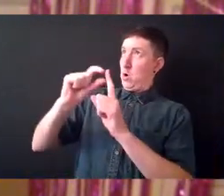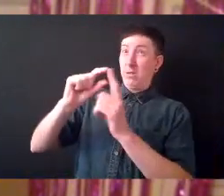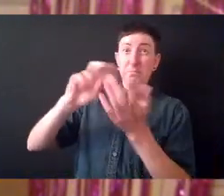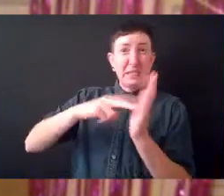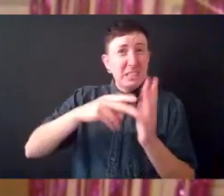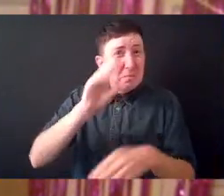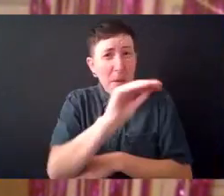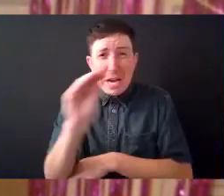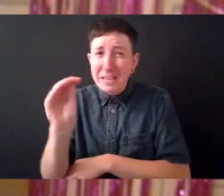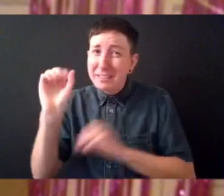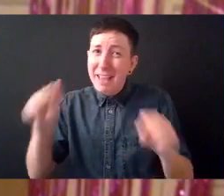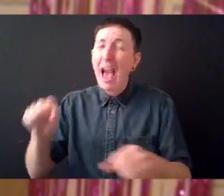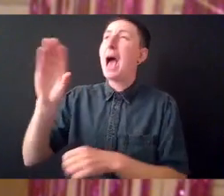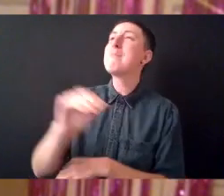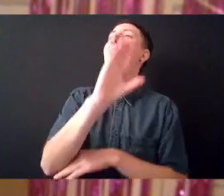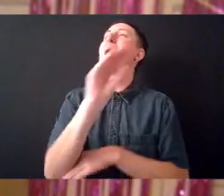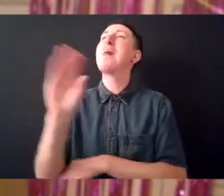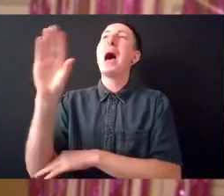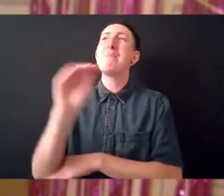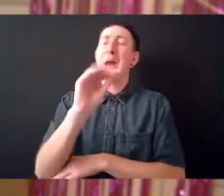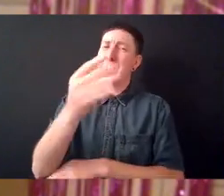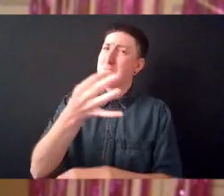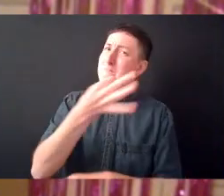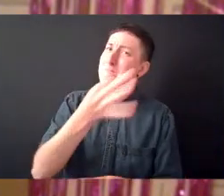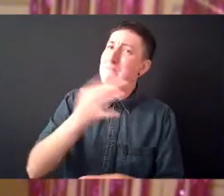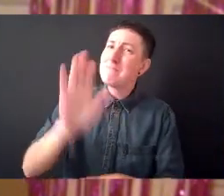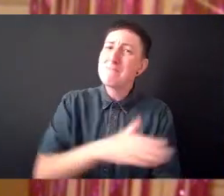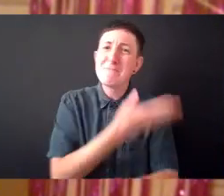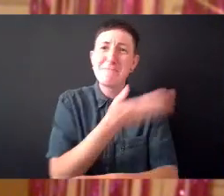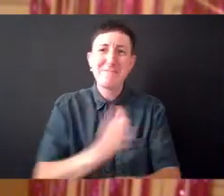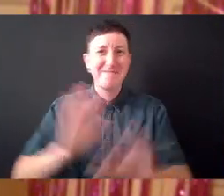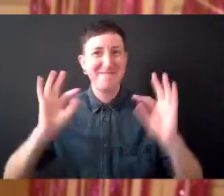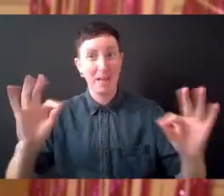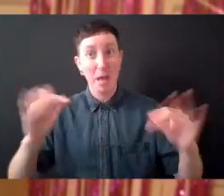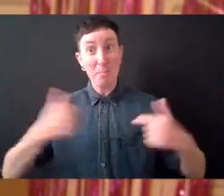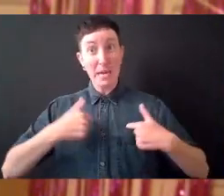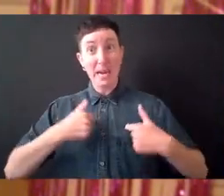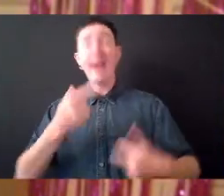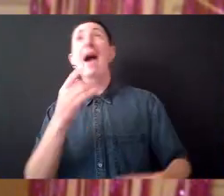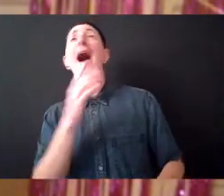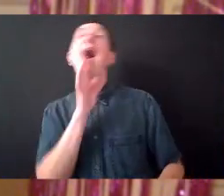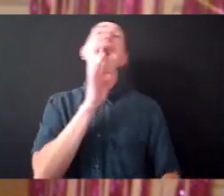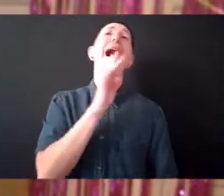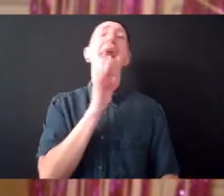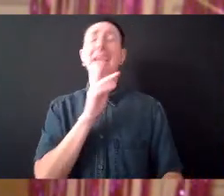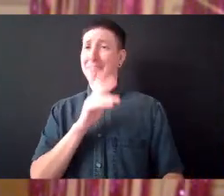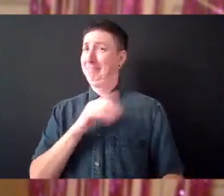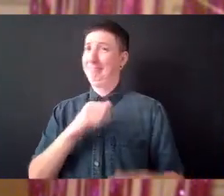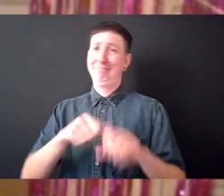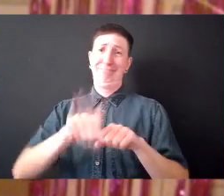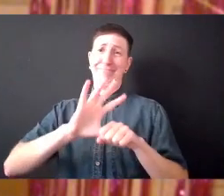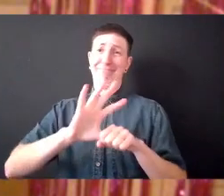probably a little bit better singers than us too. So I'm really happy about that because you don't want to hear me sing.